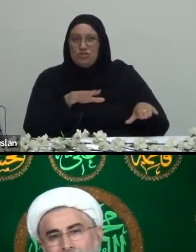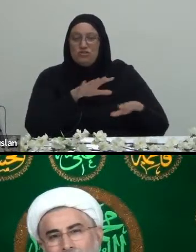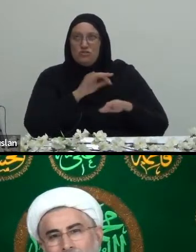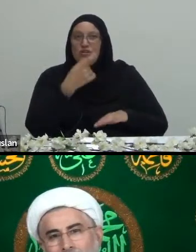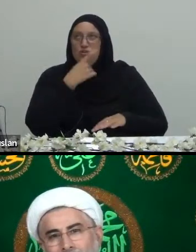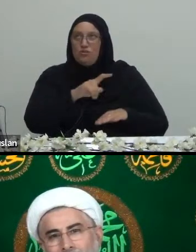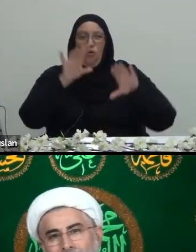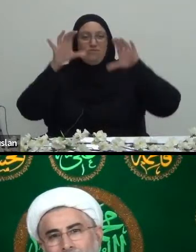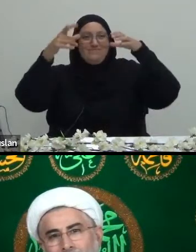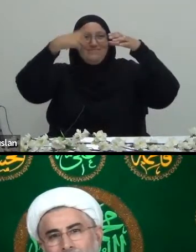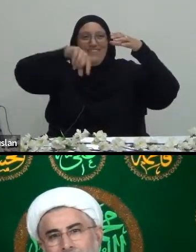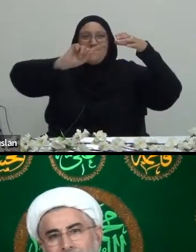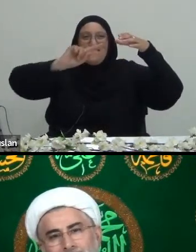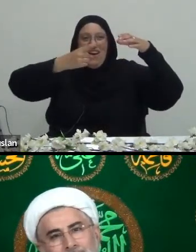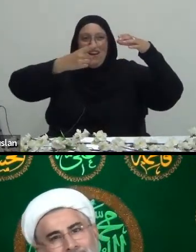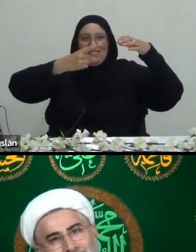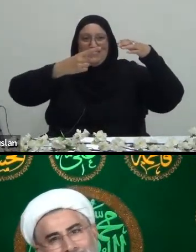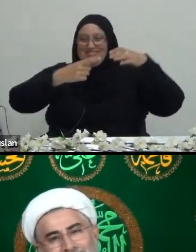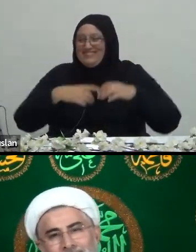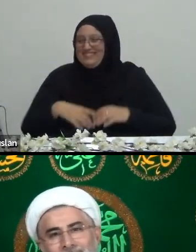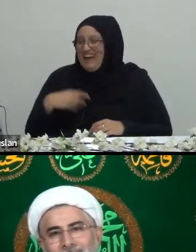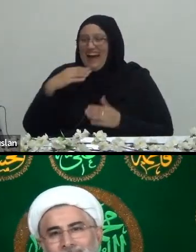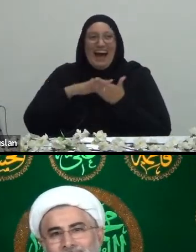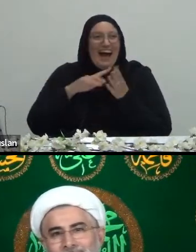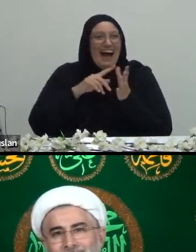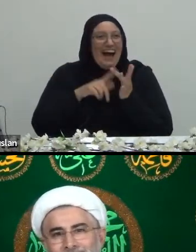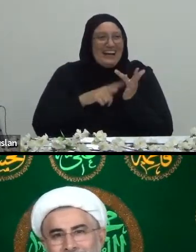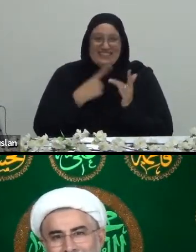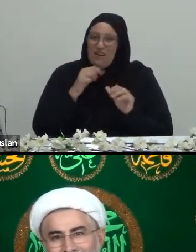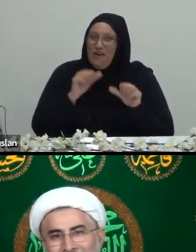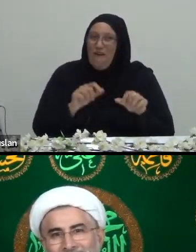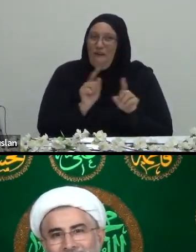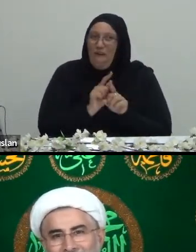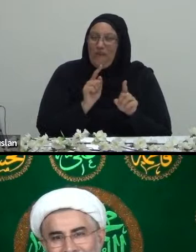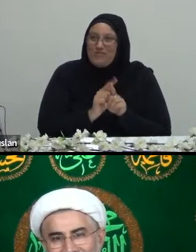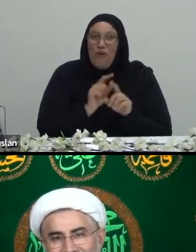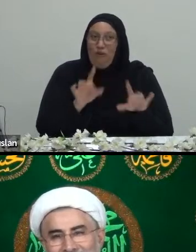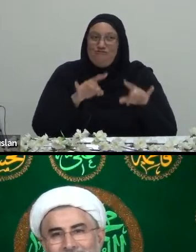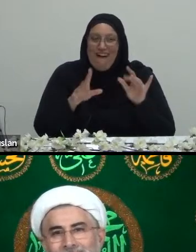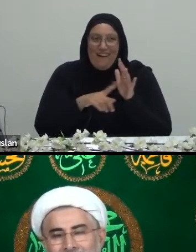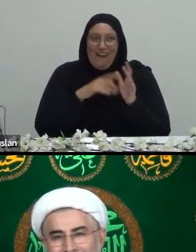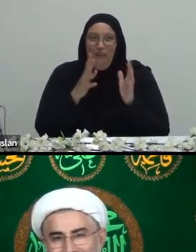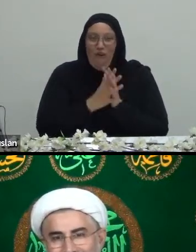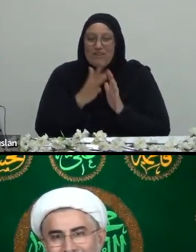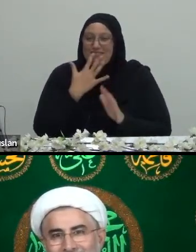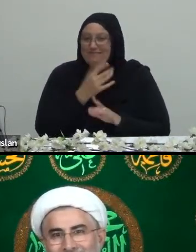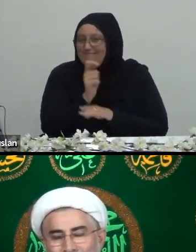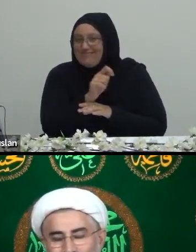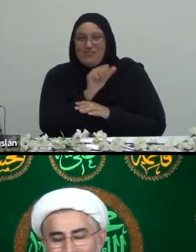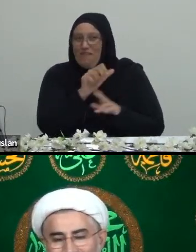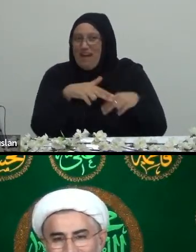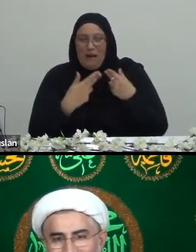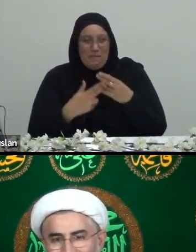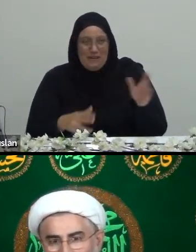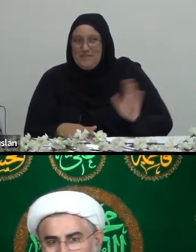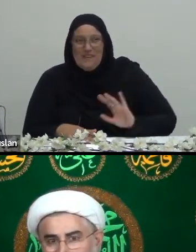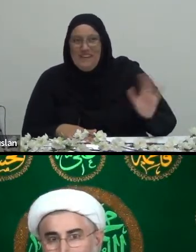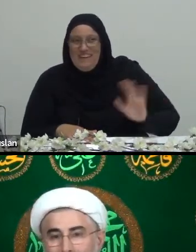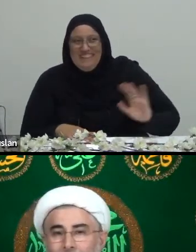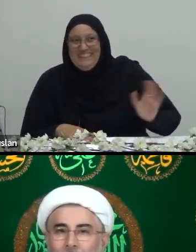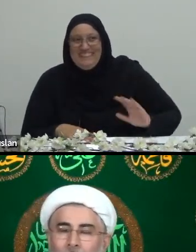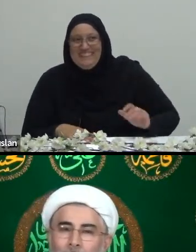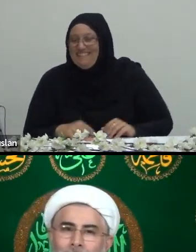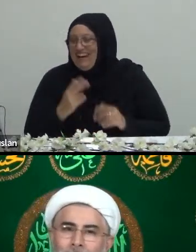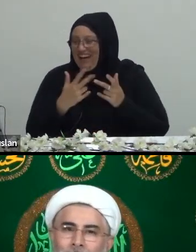don't ignore your relatives, but there's a whole other set of reasons for that, but inshallah, we'll get to that. Sheikh, there is one more question